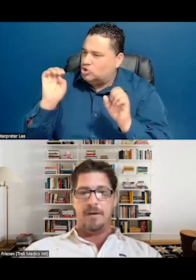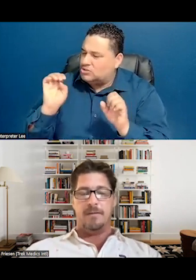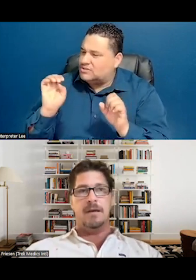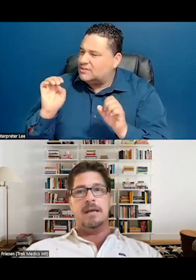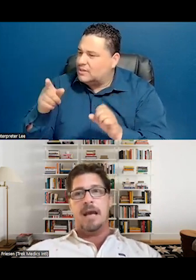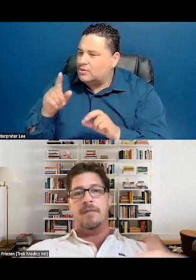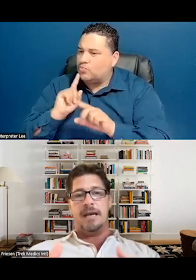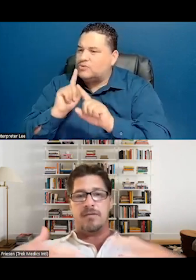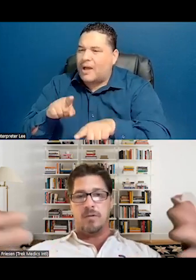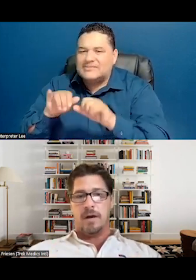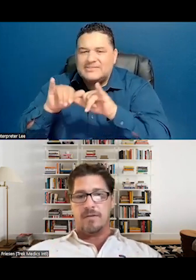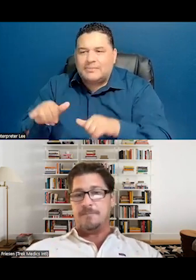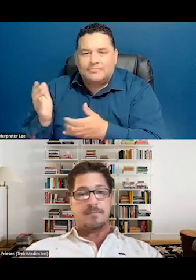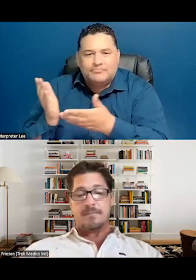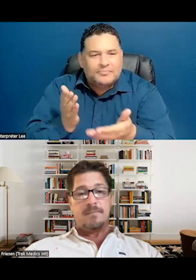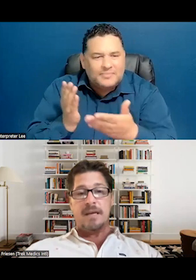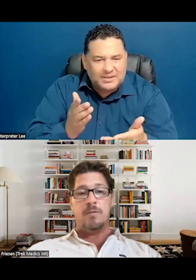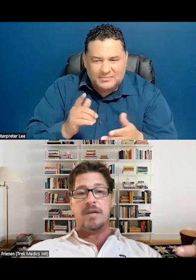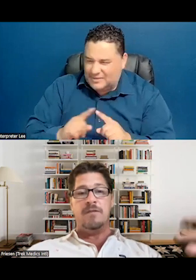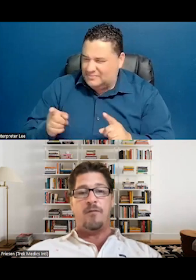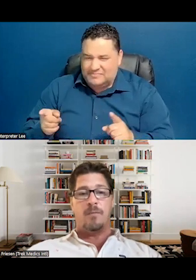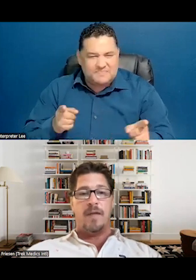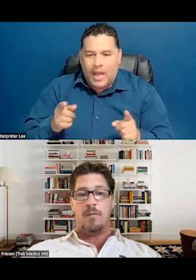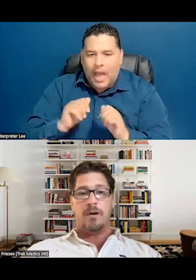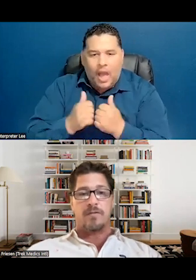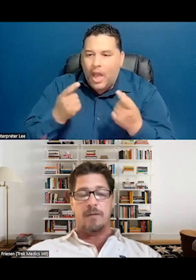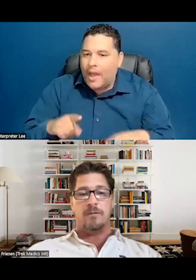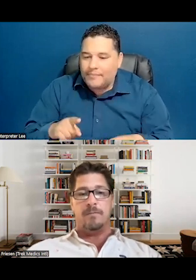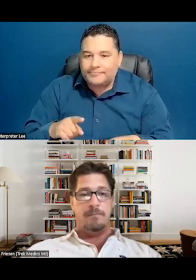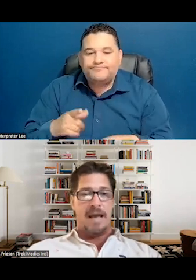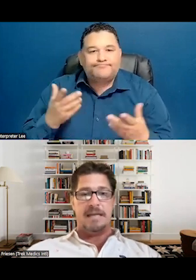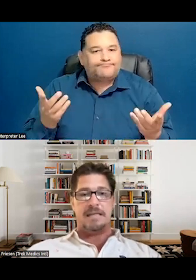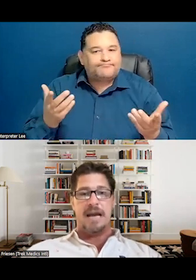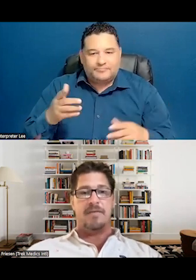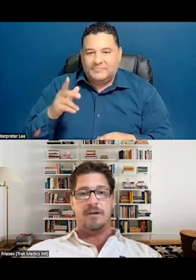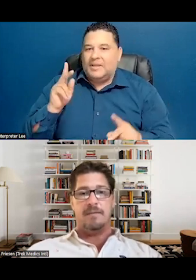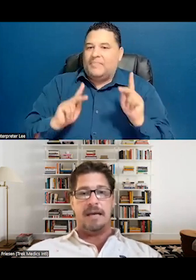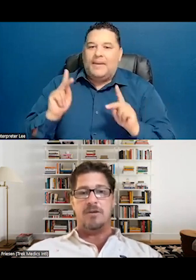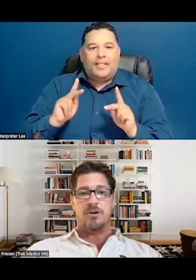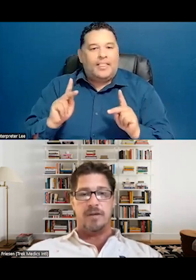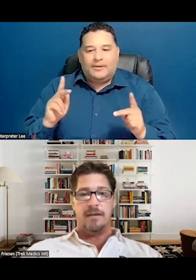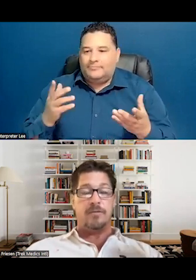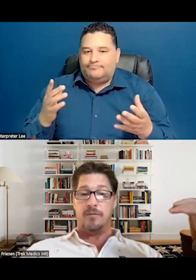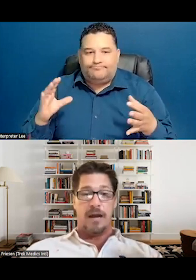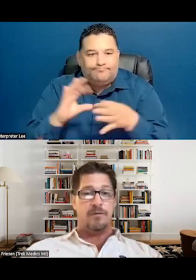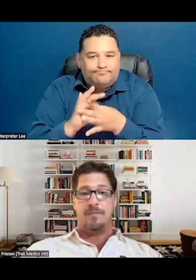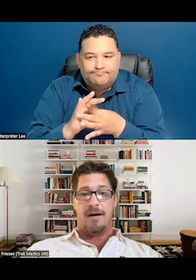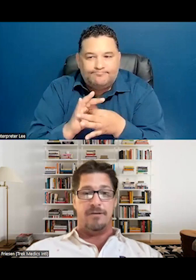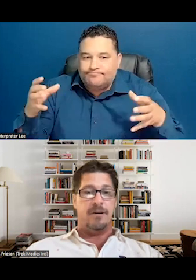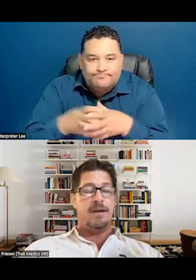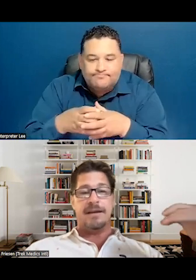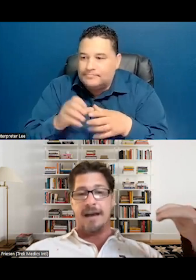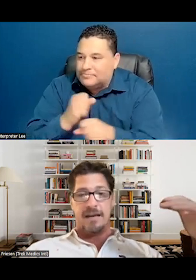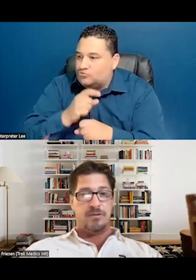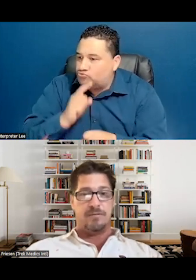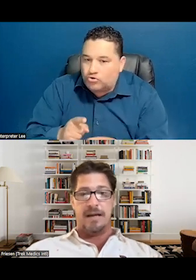that happen? And the answer was, it was informal networks that were banding together and making sure that the right